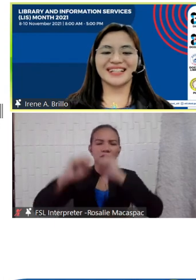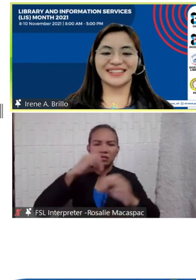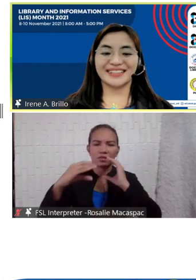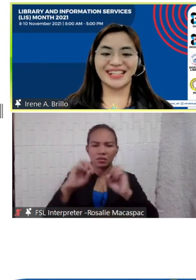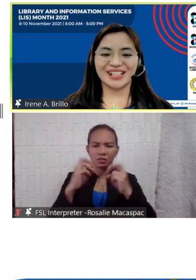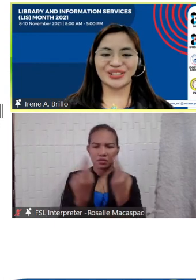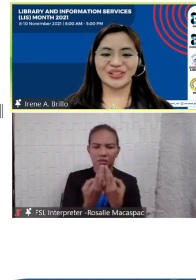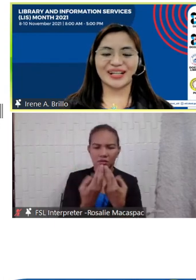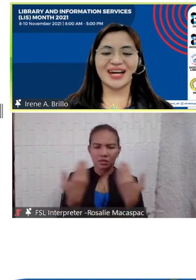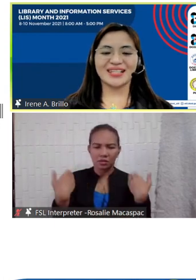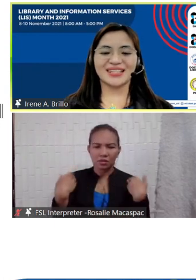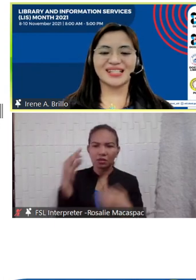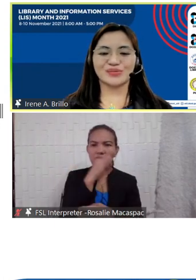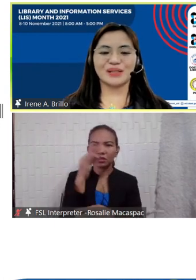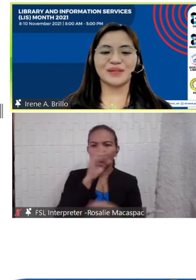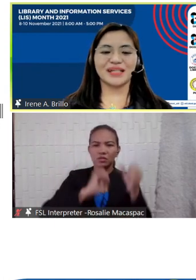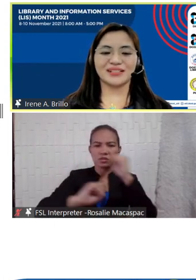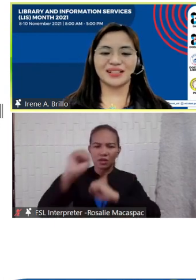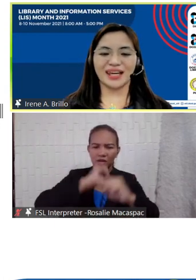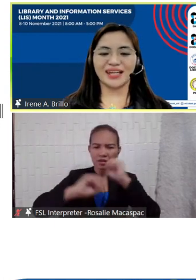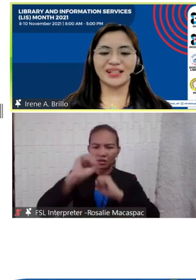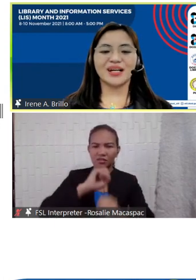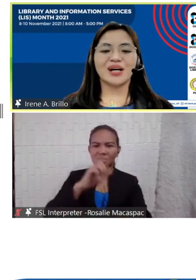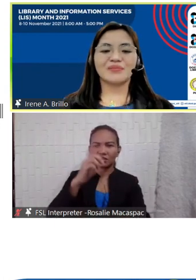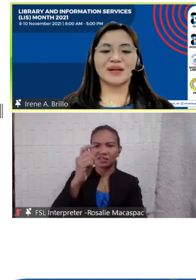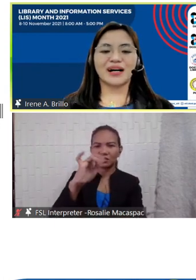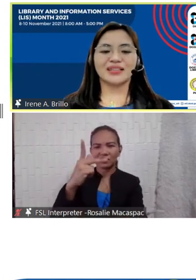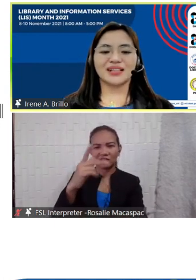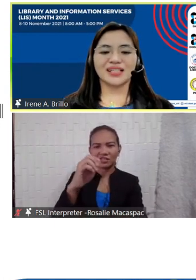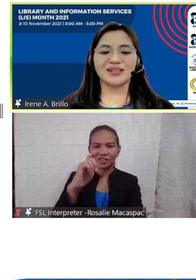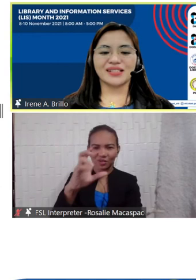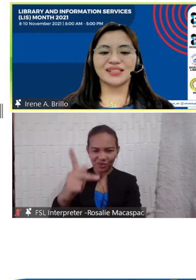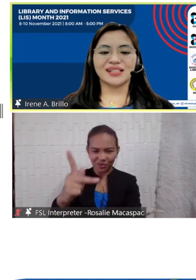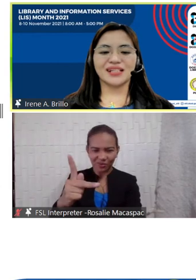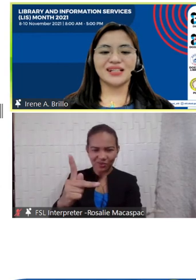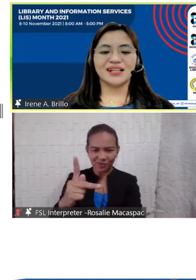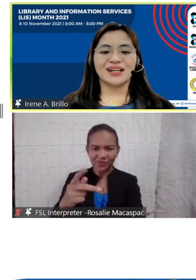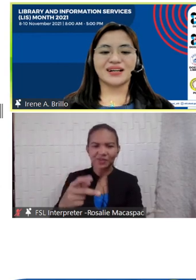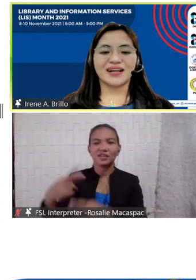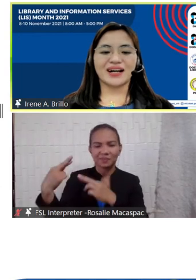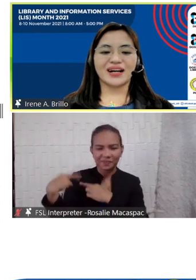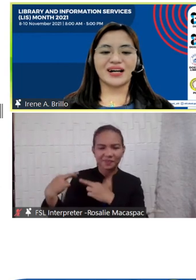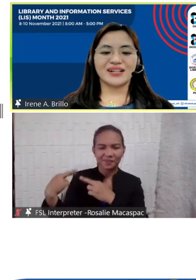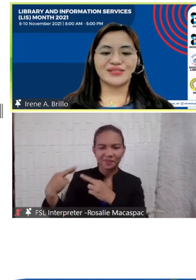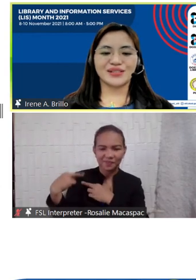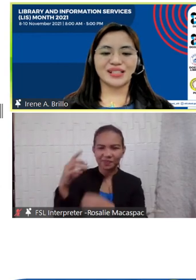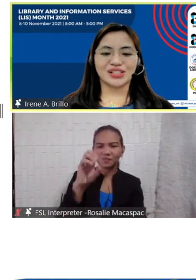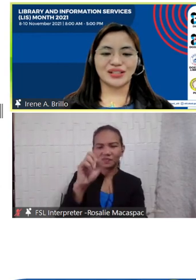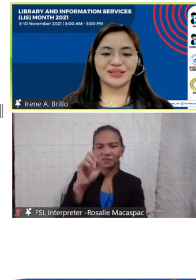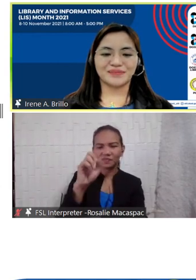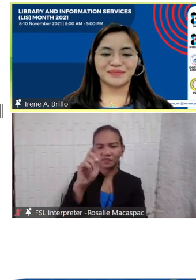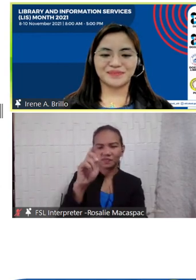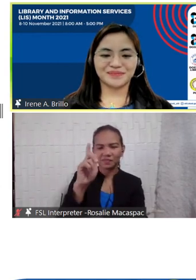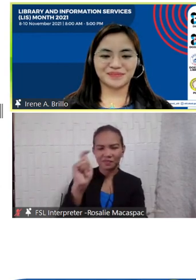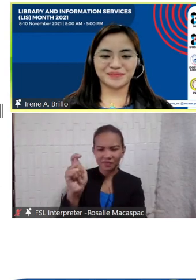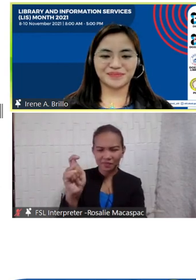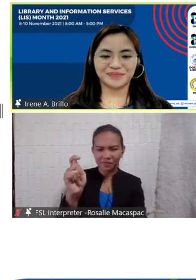Science TikTok. And this will be undertaken by the DOST Caraga